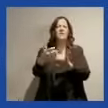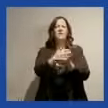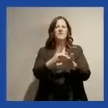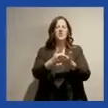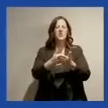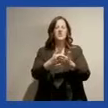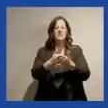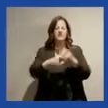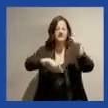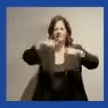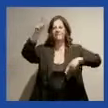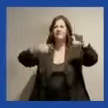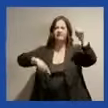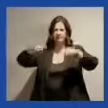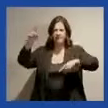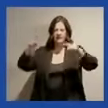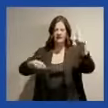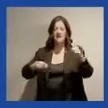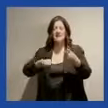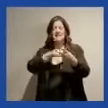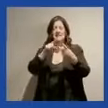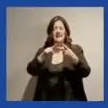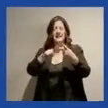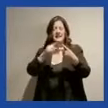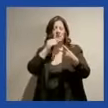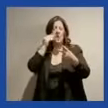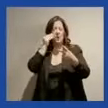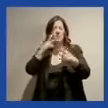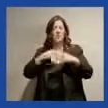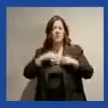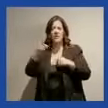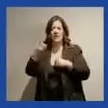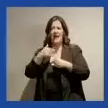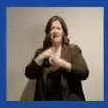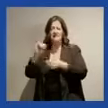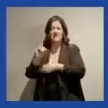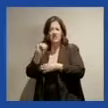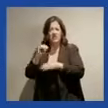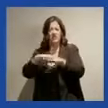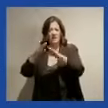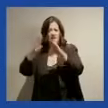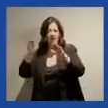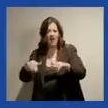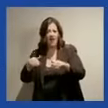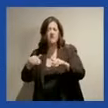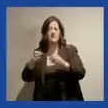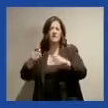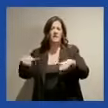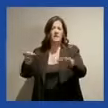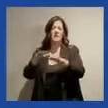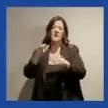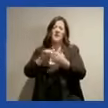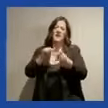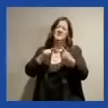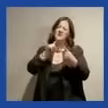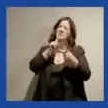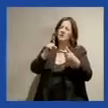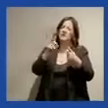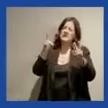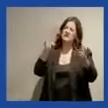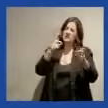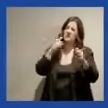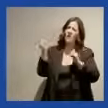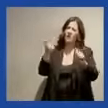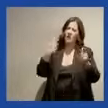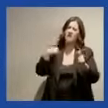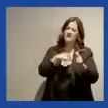insurance preview, because you're not going to ask the question you should have, because it's a real issue and it's top of mind for all of us. And I just